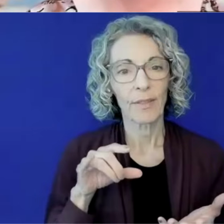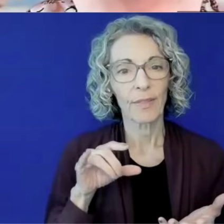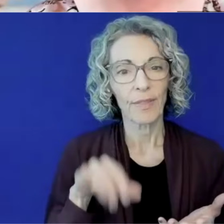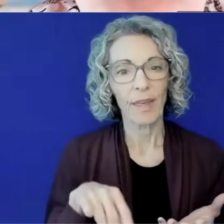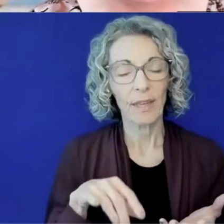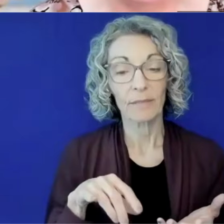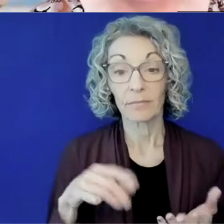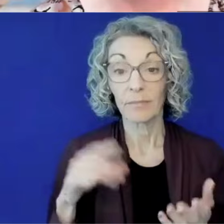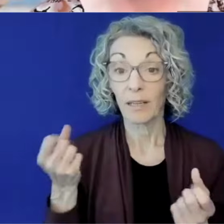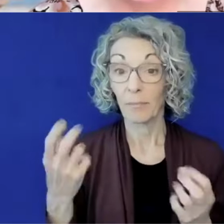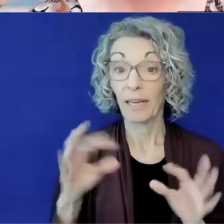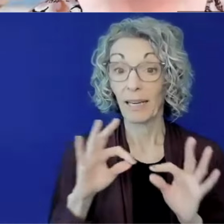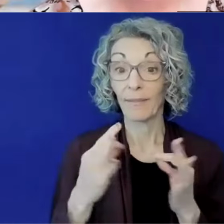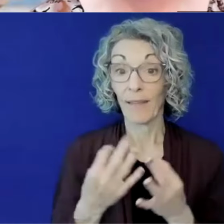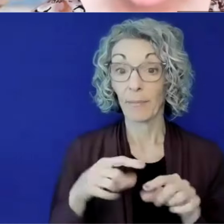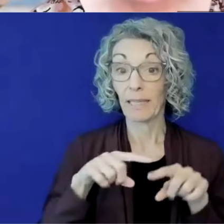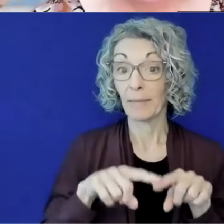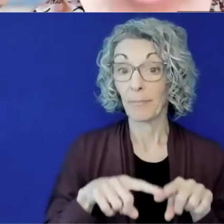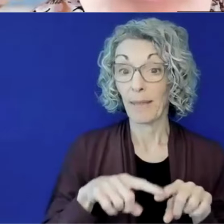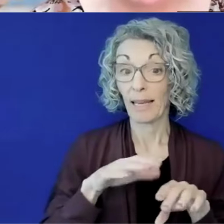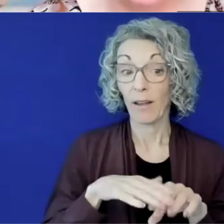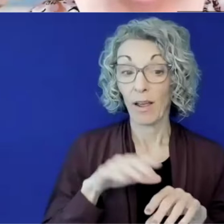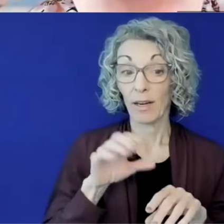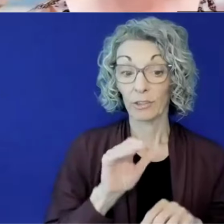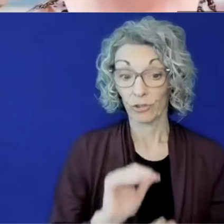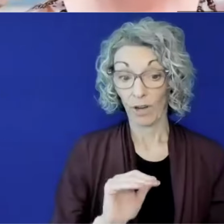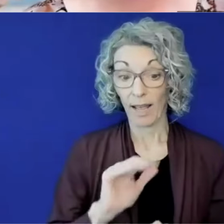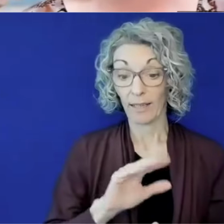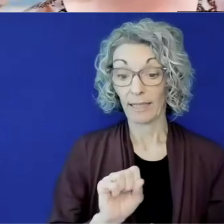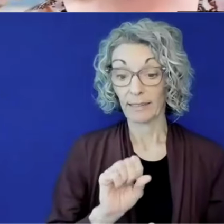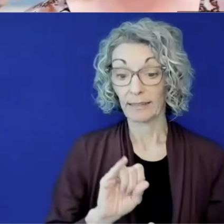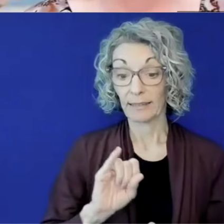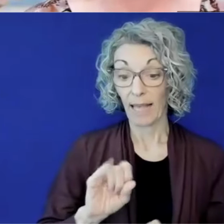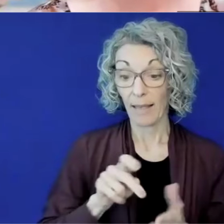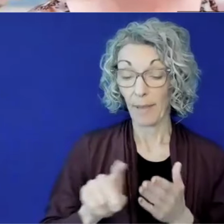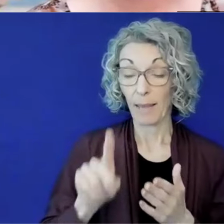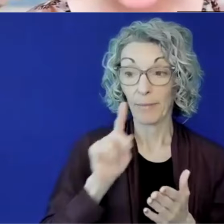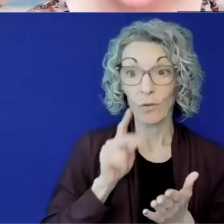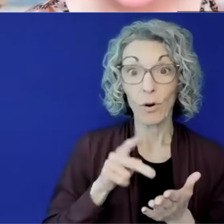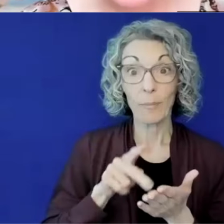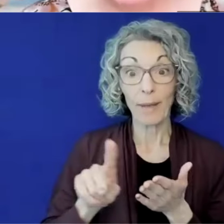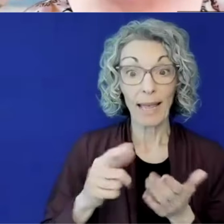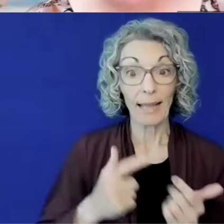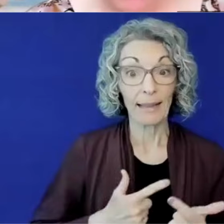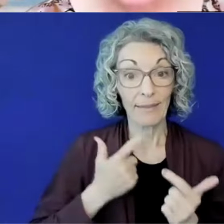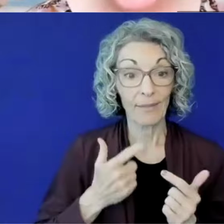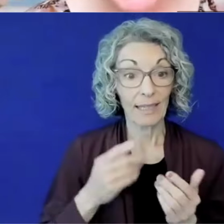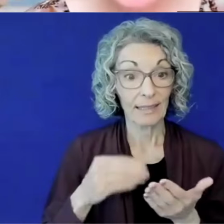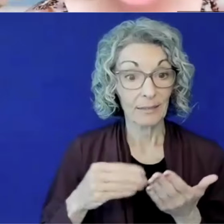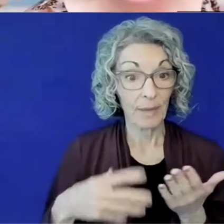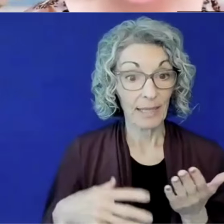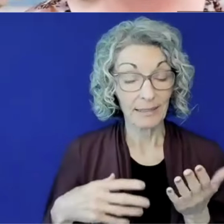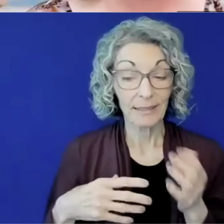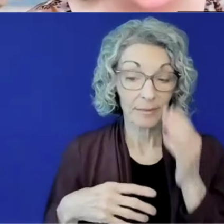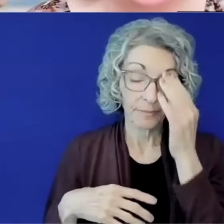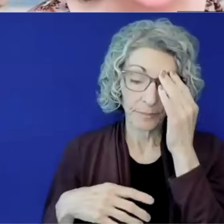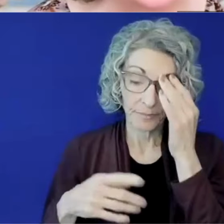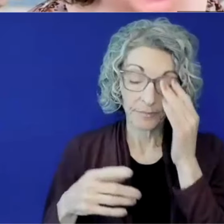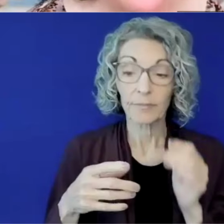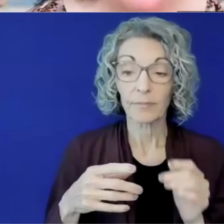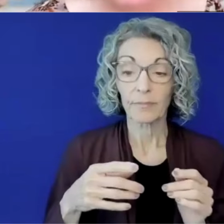on that child's SSI payment to pay the living expenses, right? And so it's really an education process. If